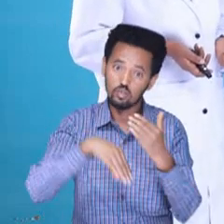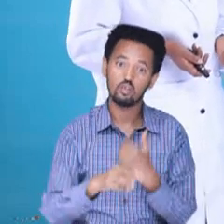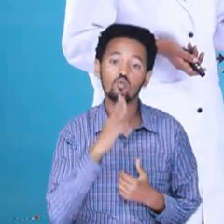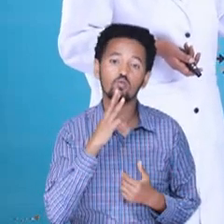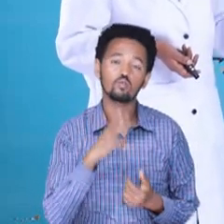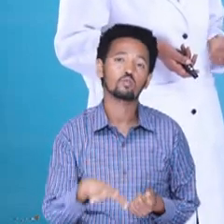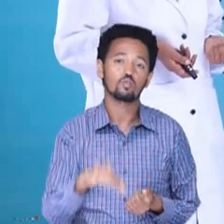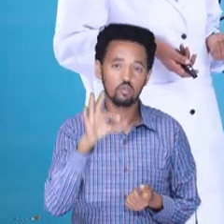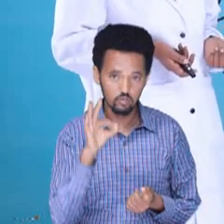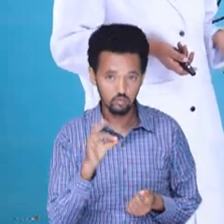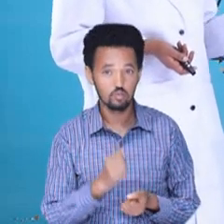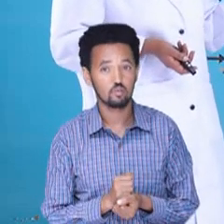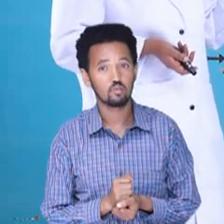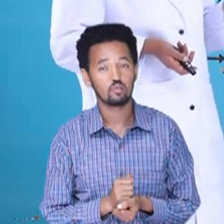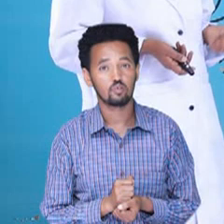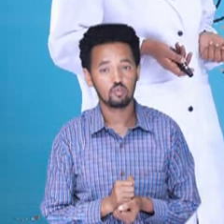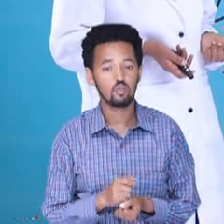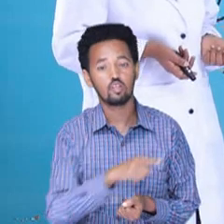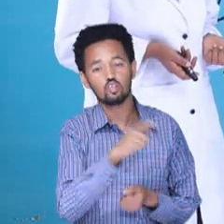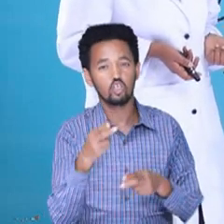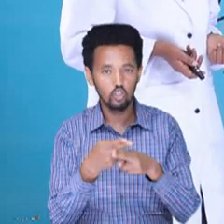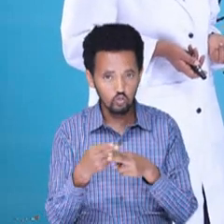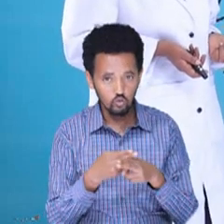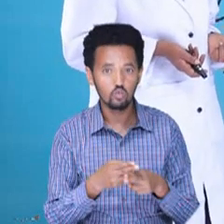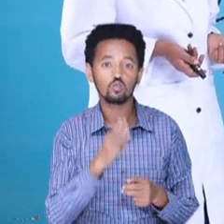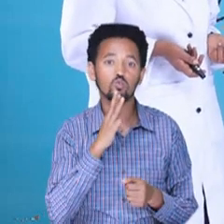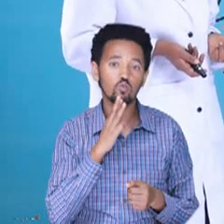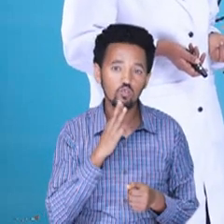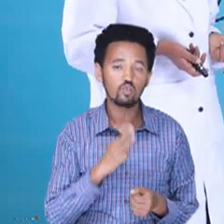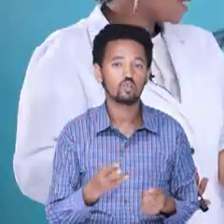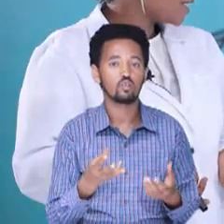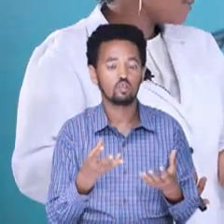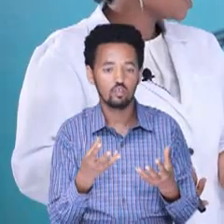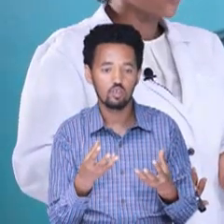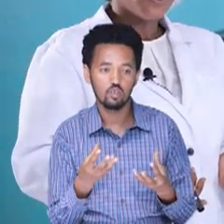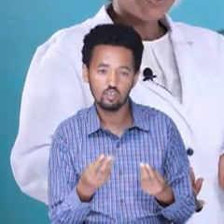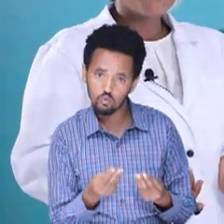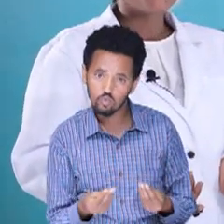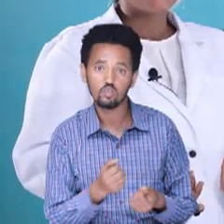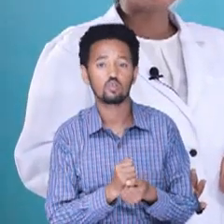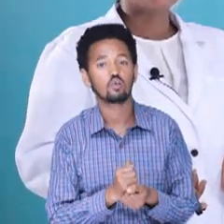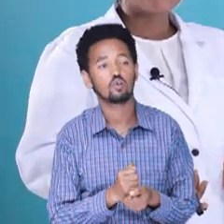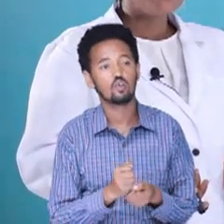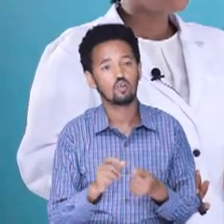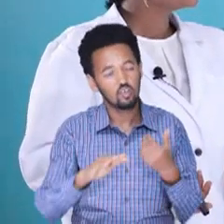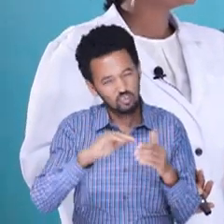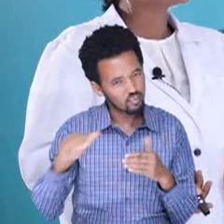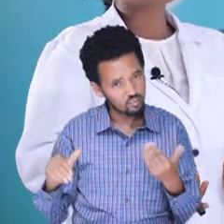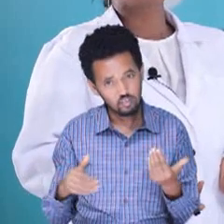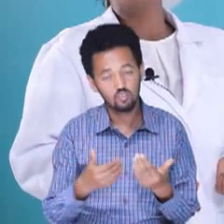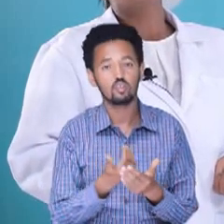water table. They short water in their spongy leaves, stems, roots. In